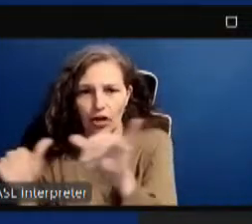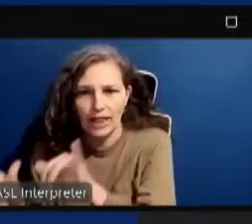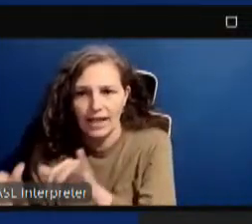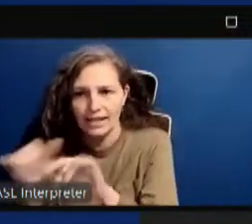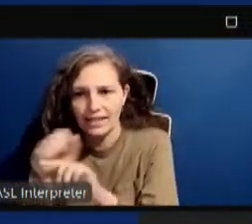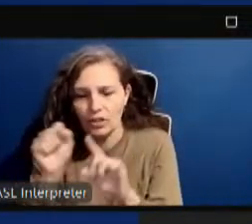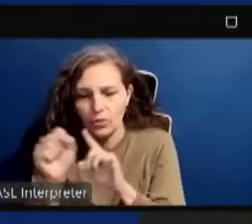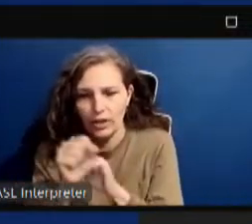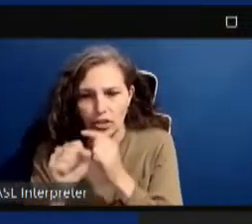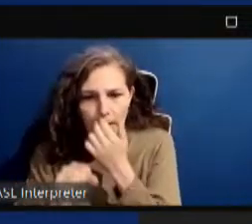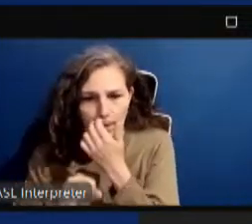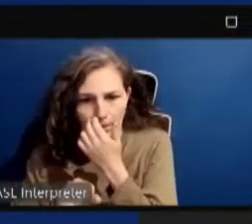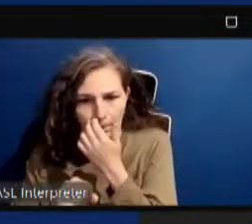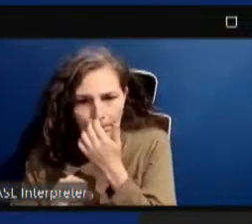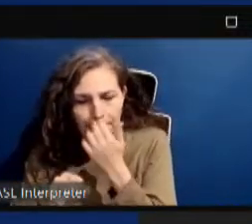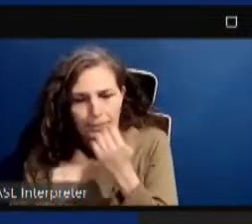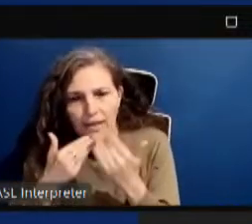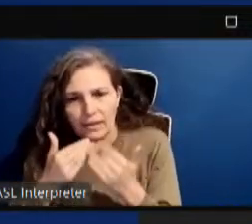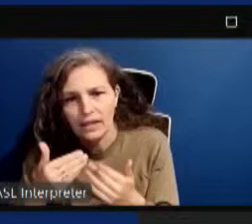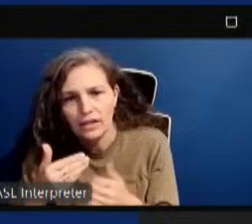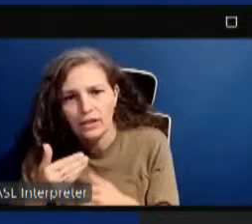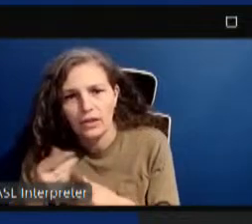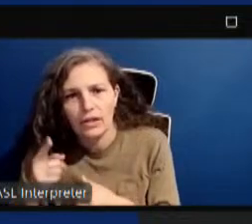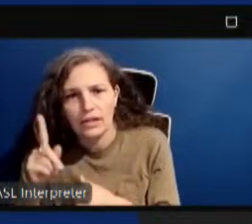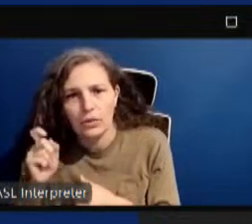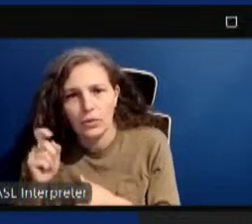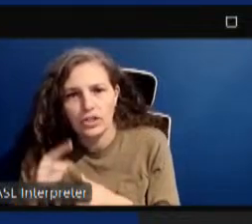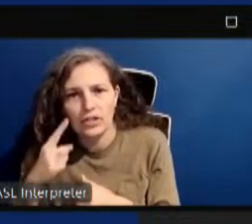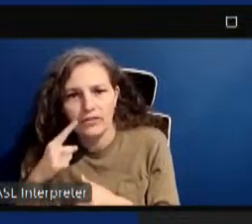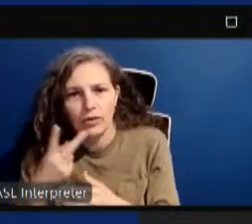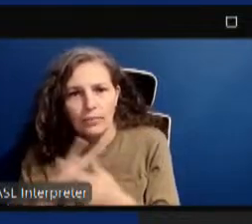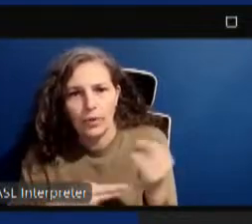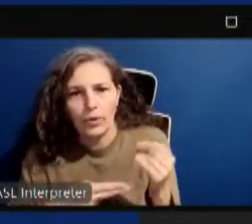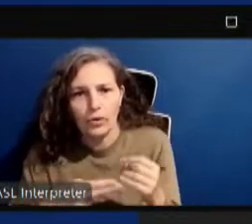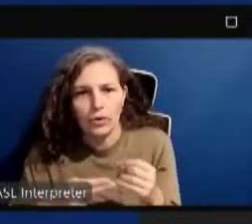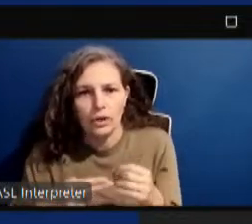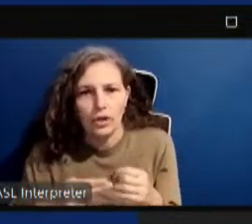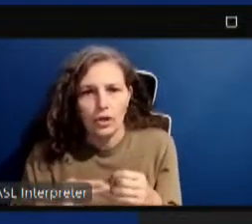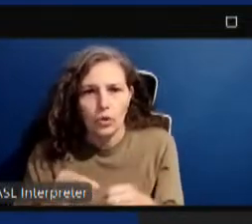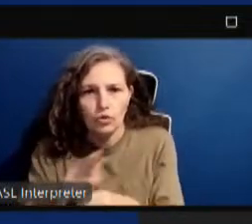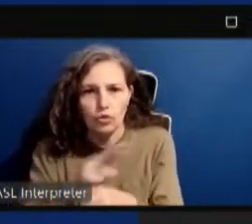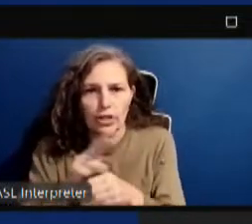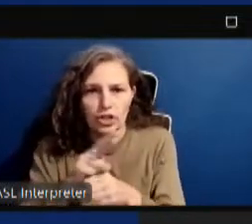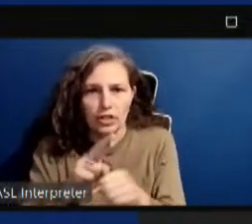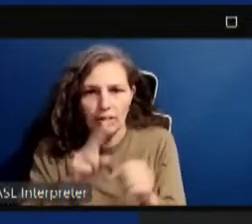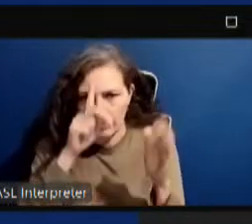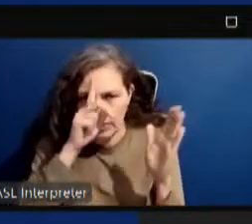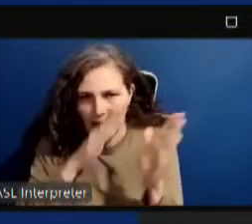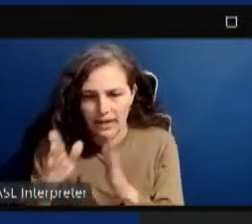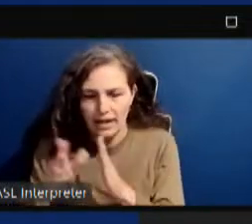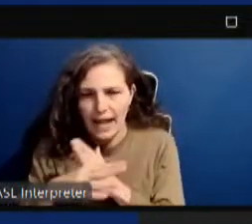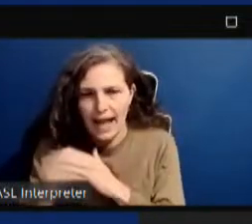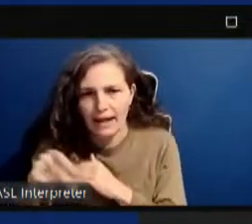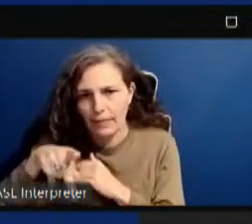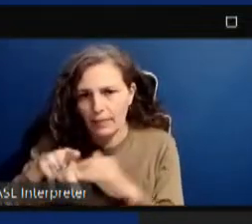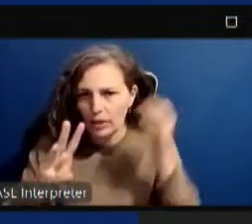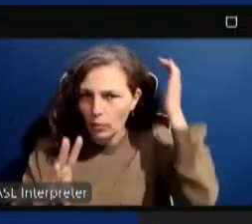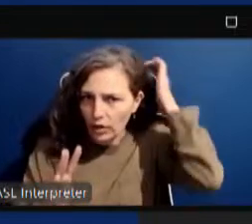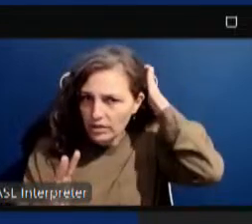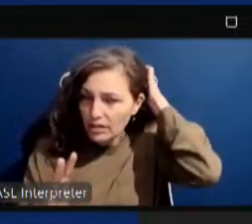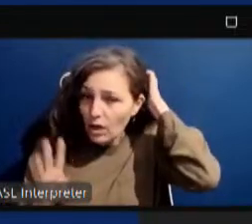Thank you. And this question is for both regional planning and public works. Are there going to be any additional funds or grants